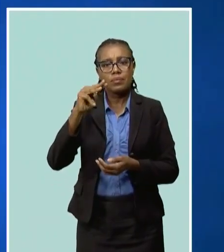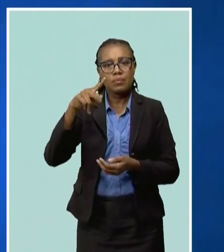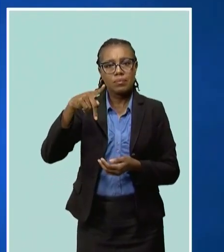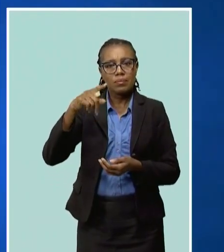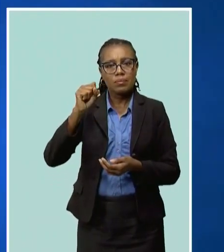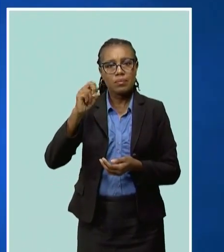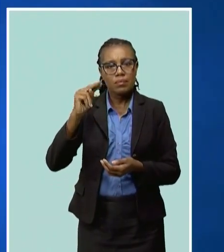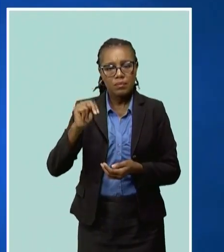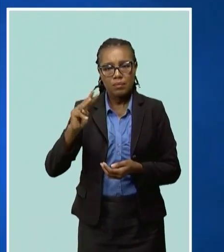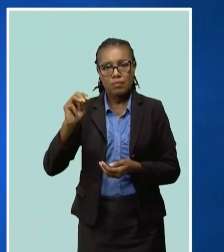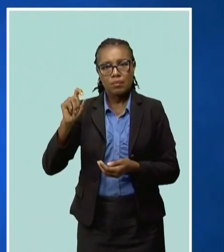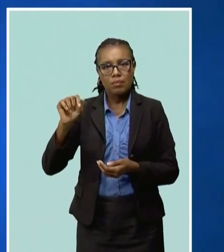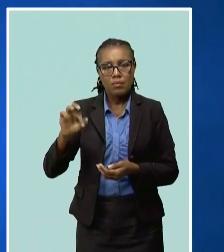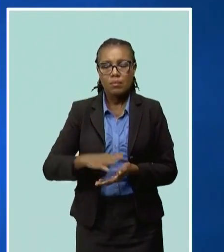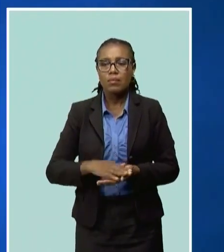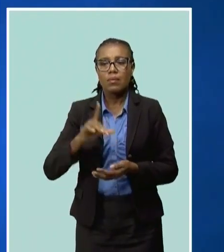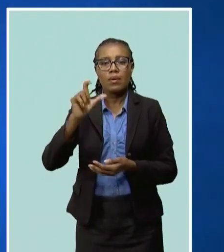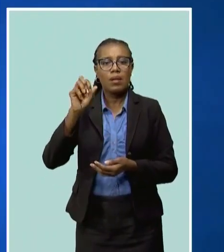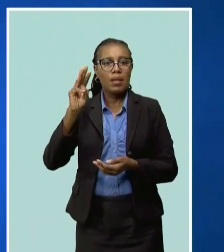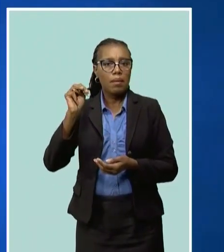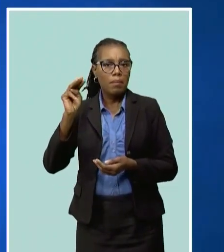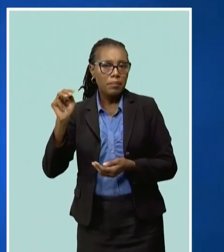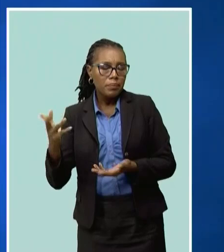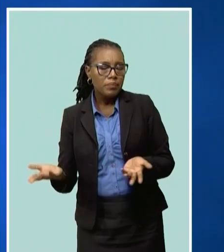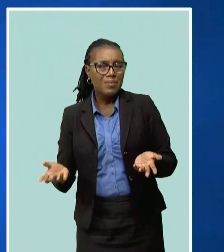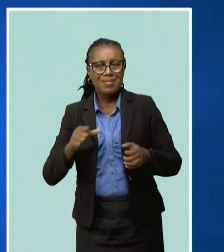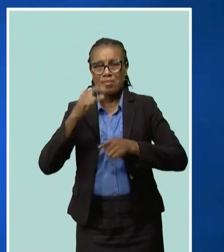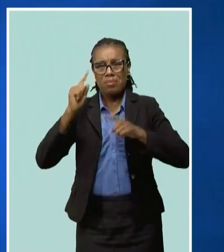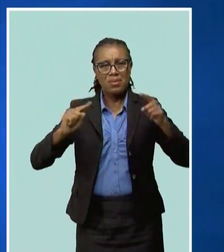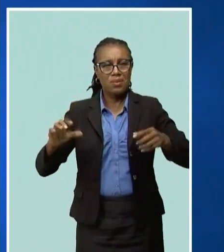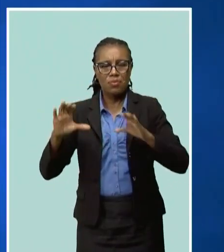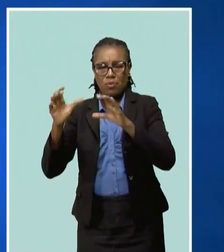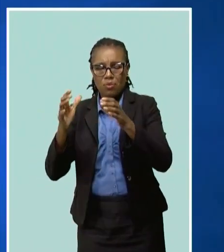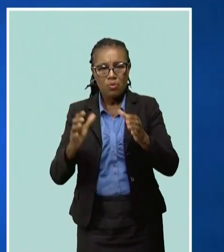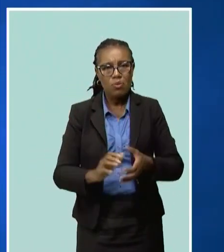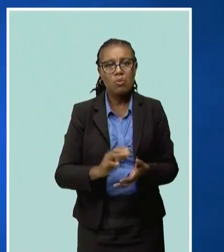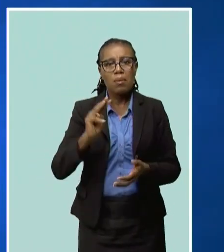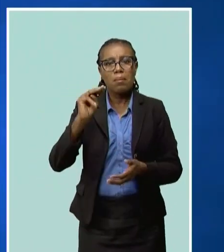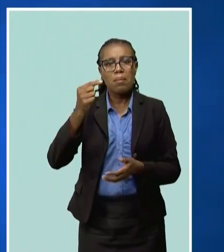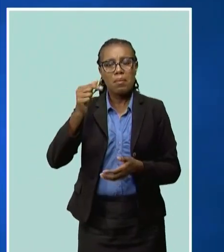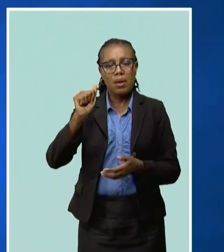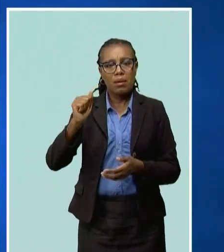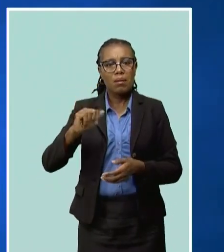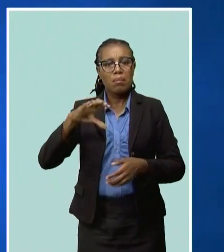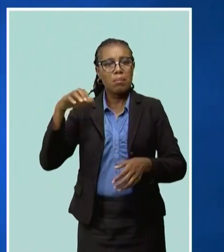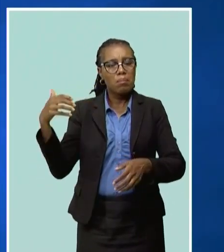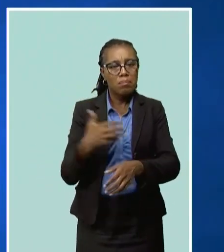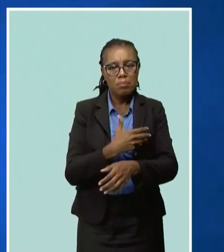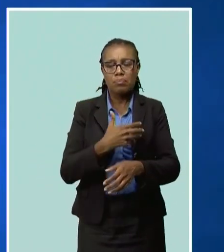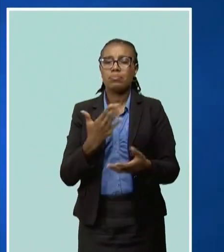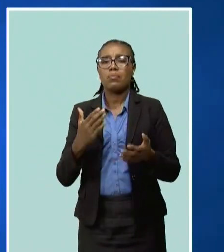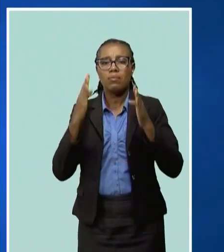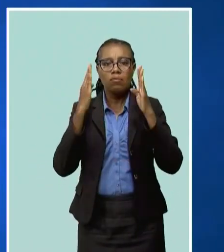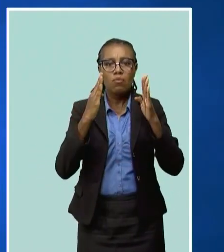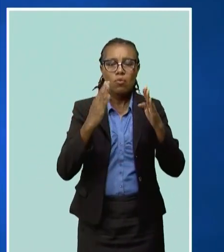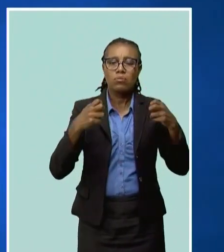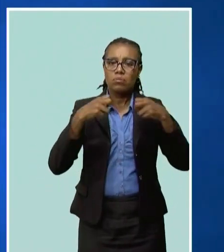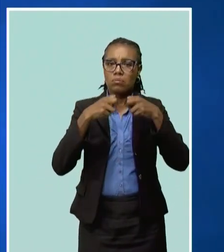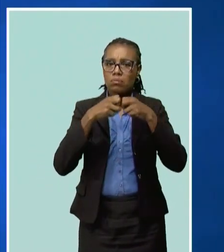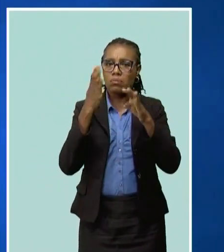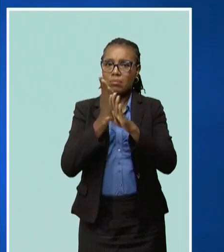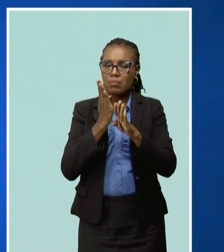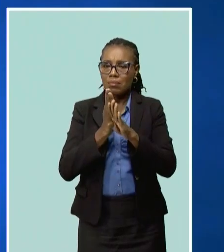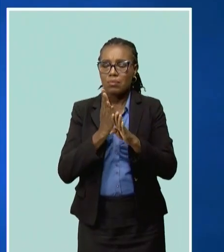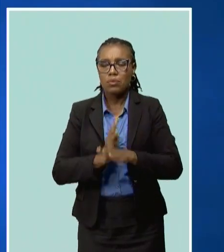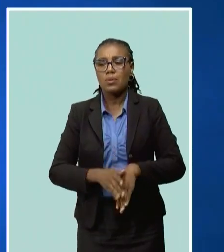have LNN. There are a number of service providers we work with. Mega Power does all the electric buses to make sure that 1, our staff